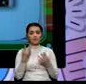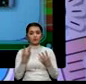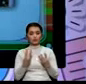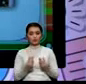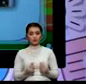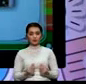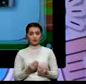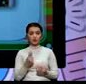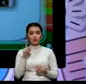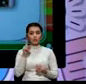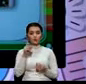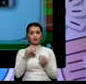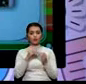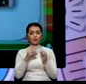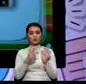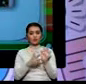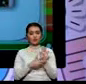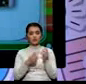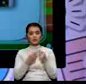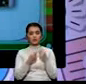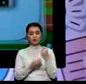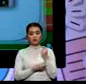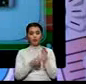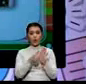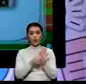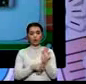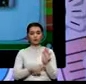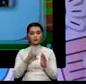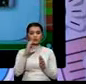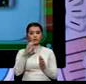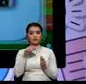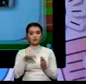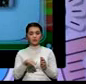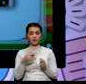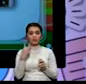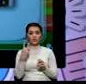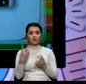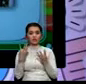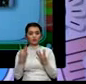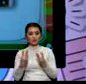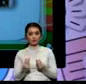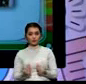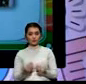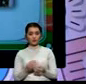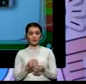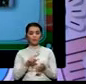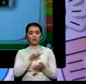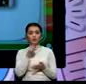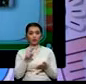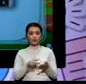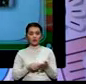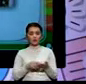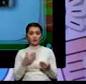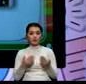kun 118 metr 60 santimetr. 2-chi kun esa